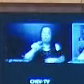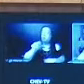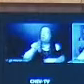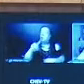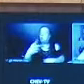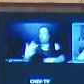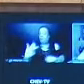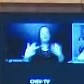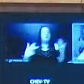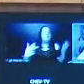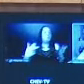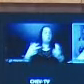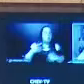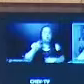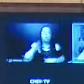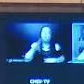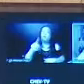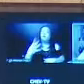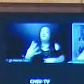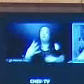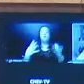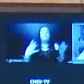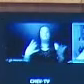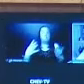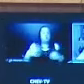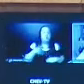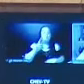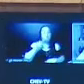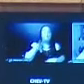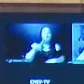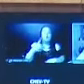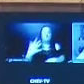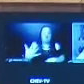3. Present. Ward 4. Present. Ward 5.